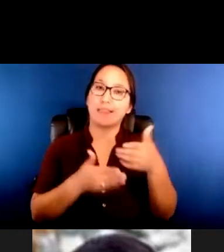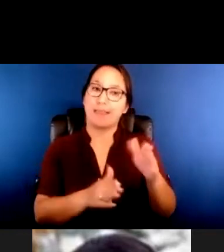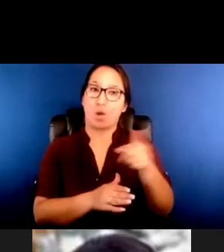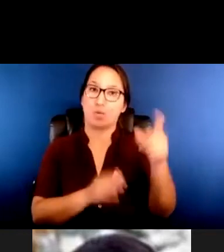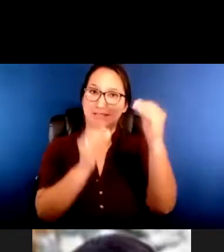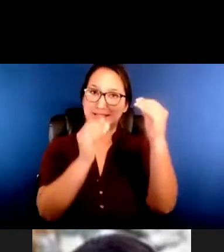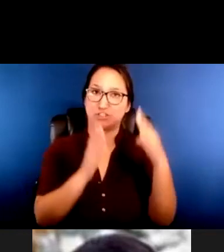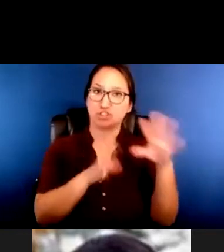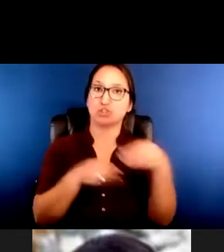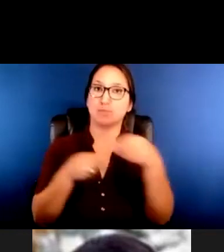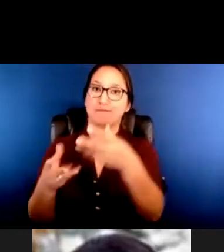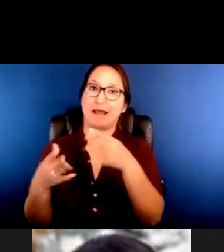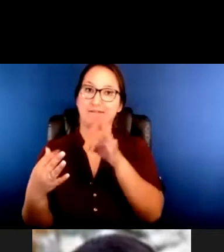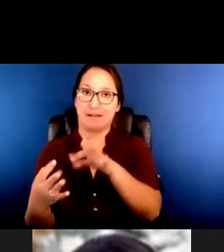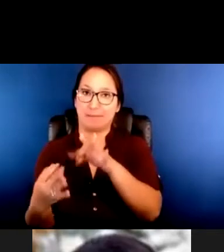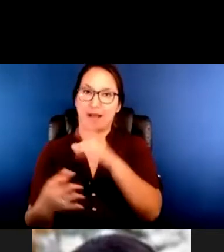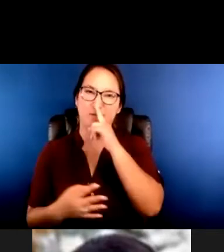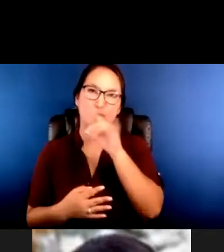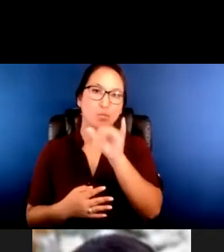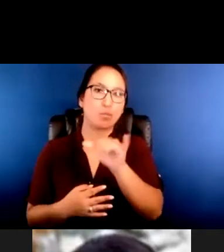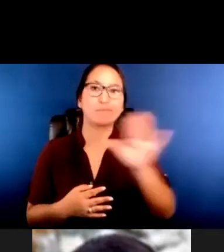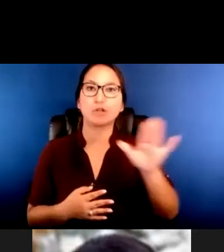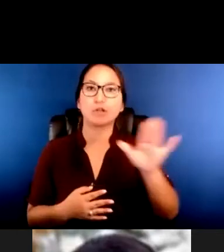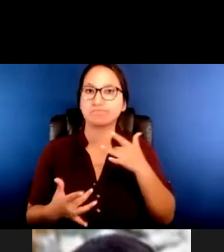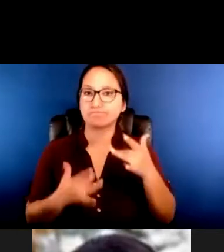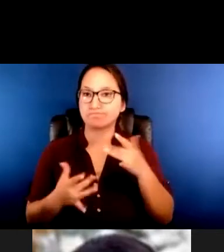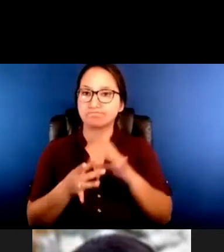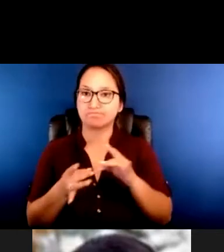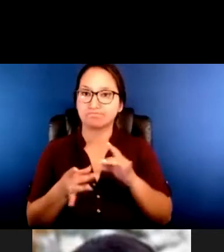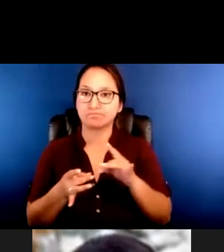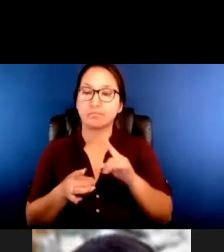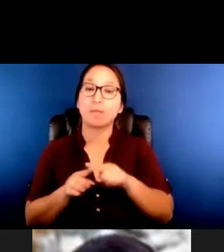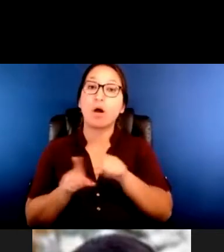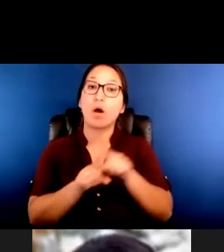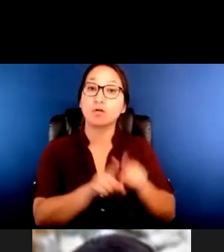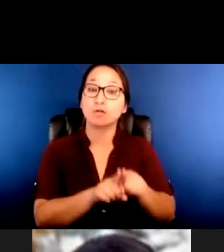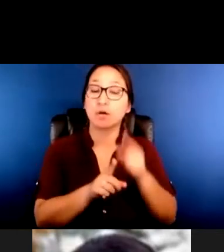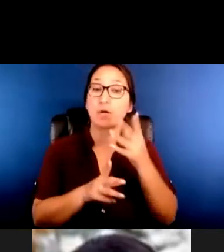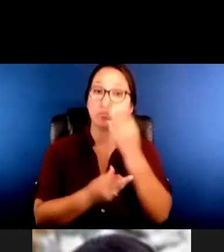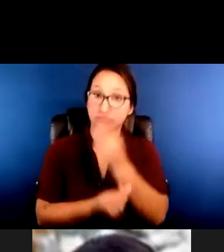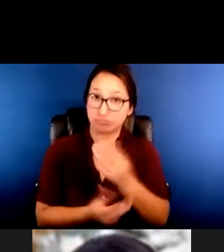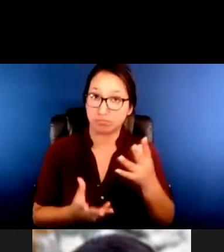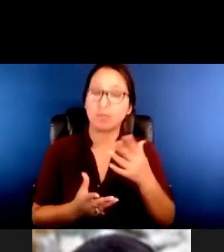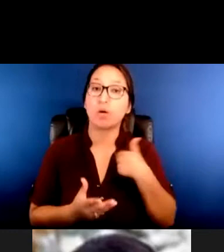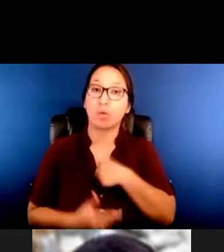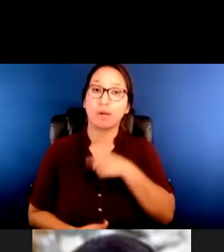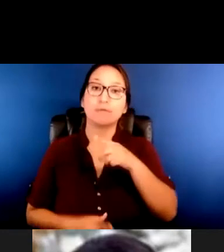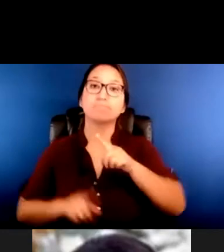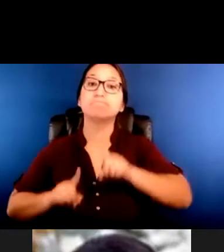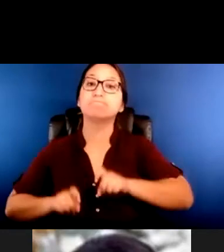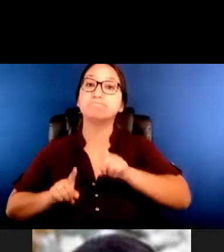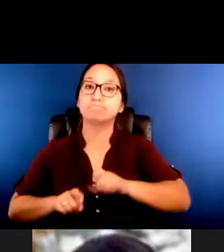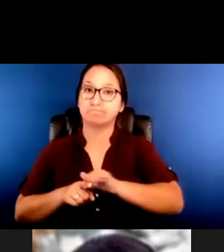wanted you to know that we have piloted at 4 Points, and this is a 4 Points only pilot,